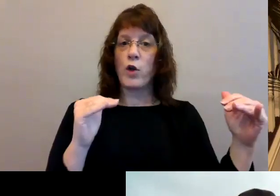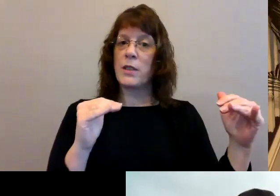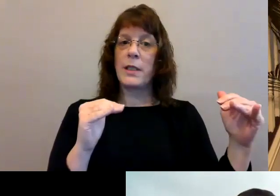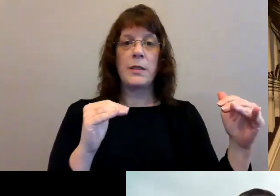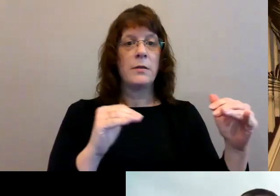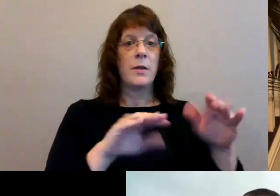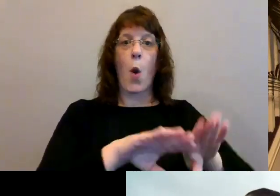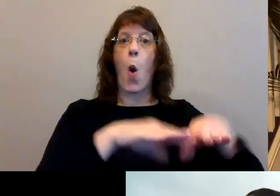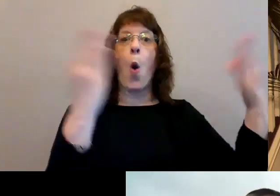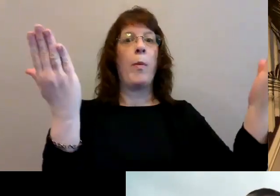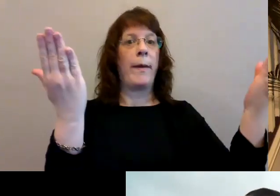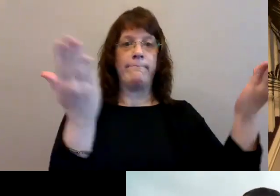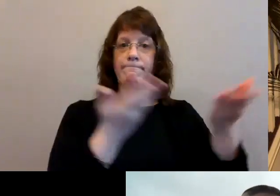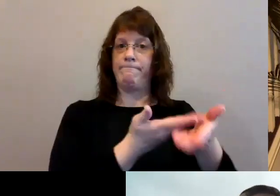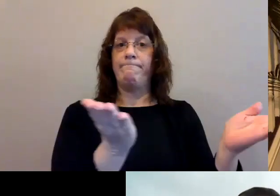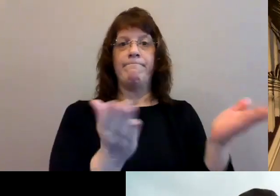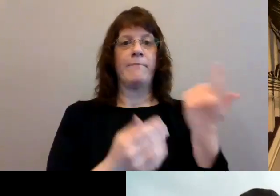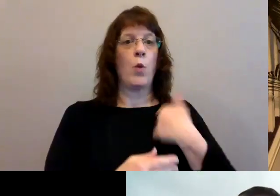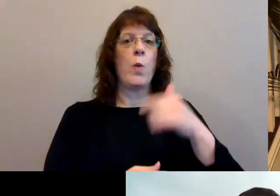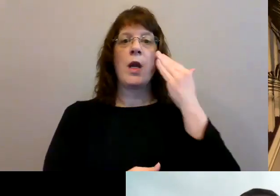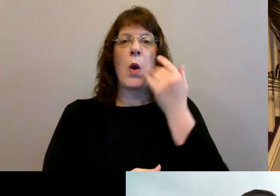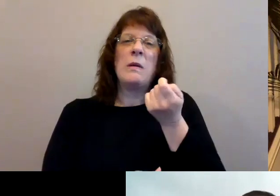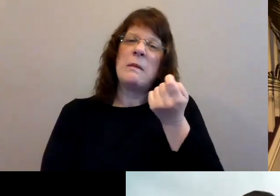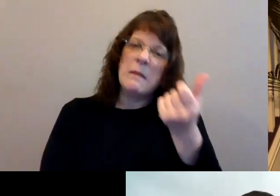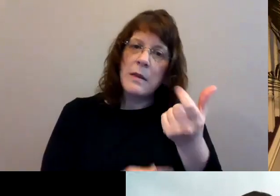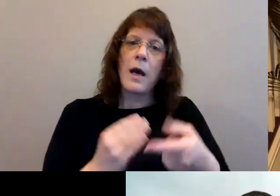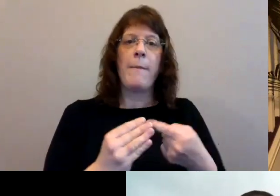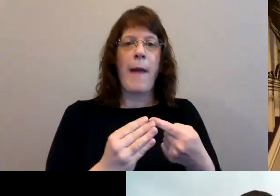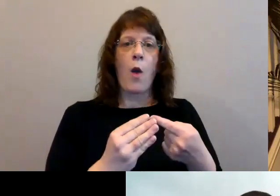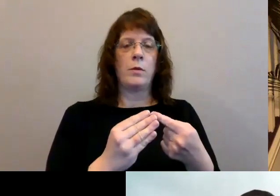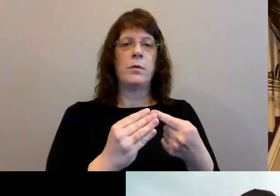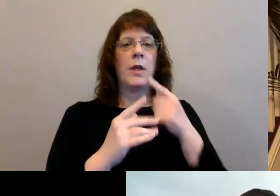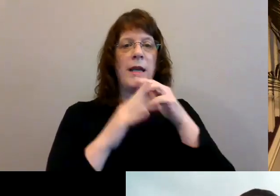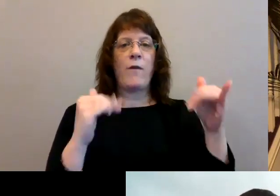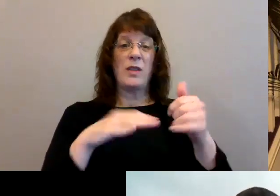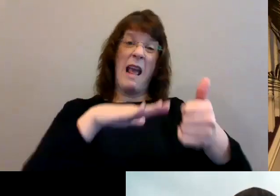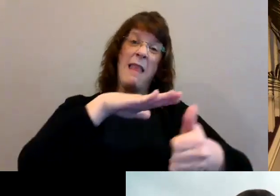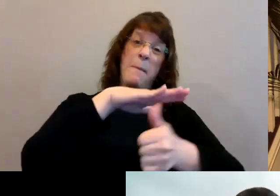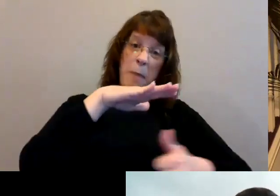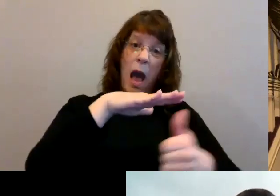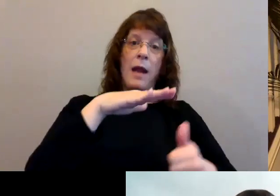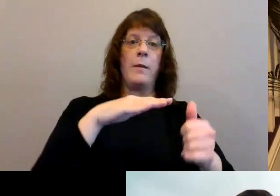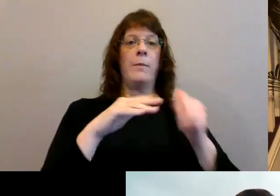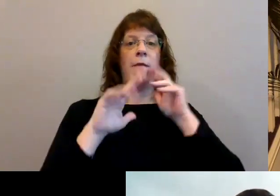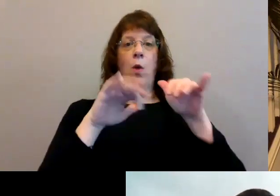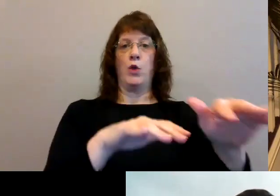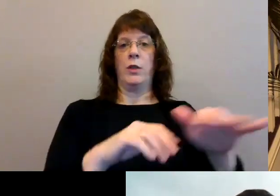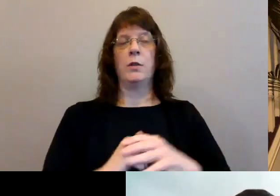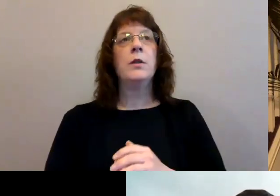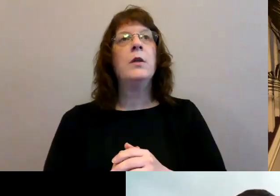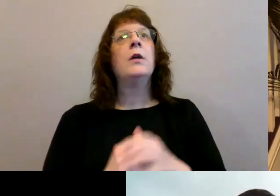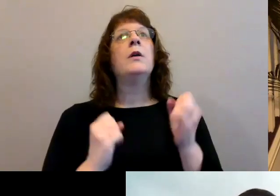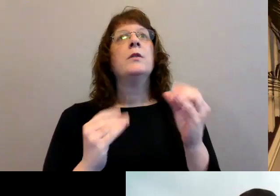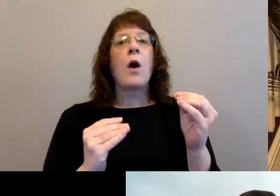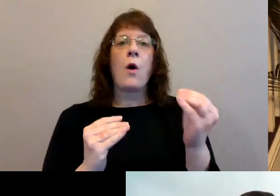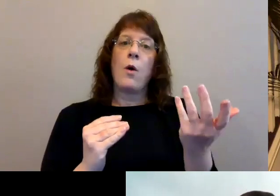open. We barely know anything about like the diversity at the bottom of the ocean. But so, yeah, so we're discovering what